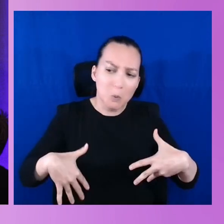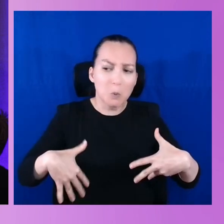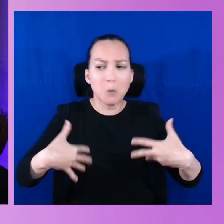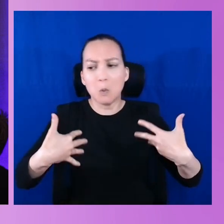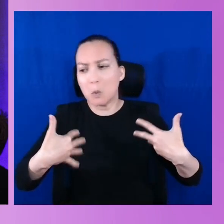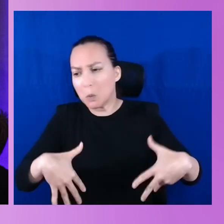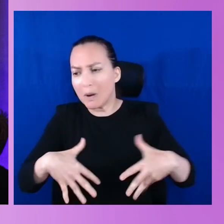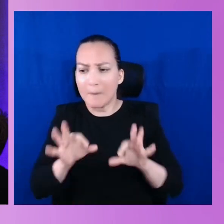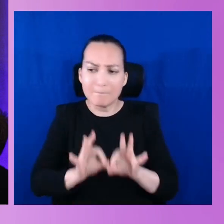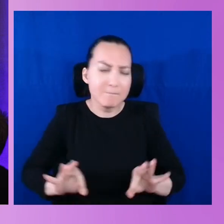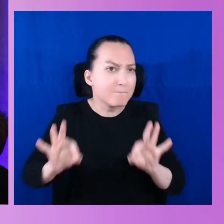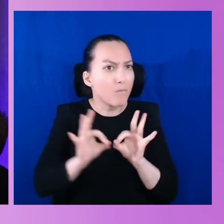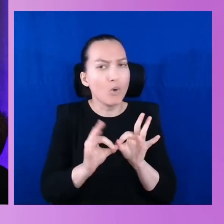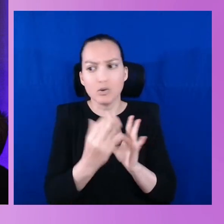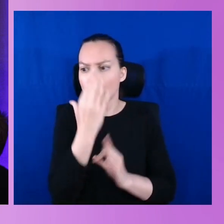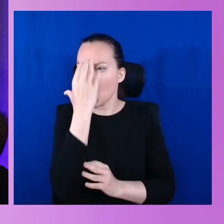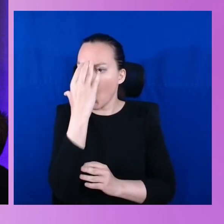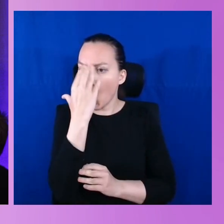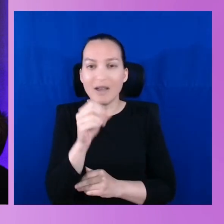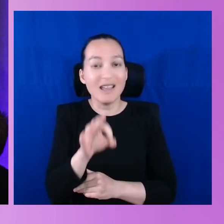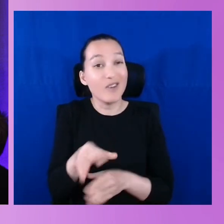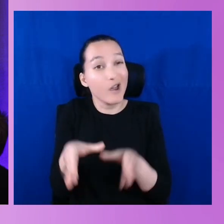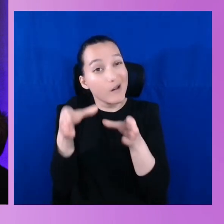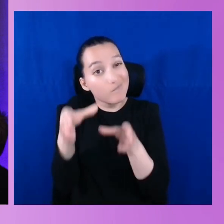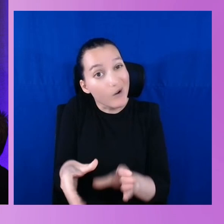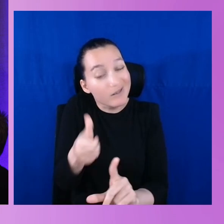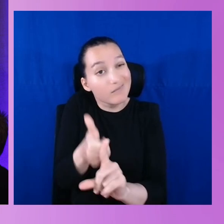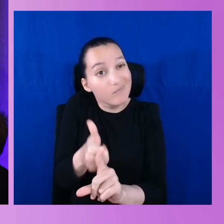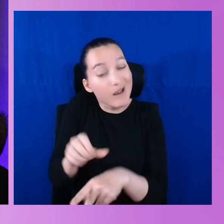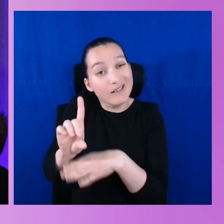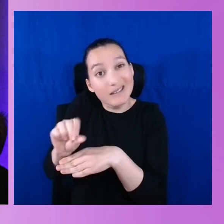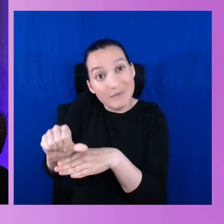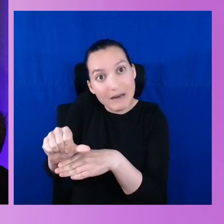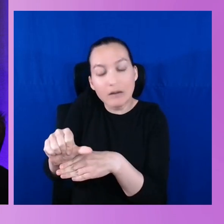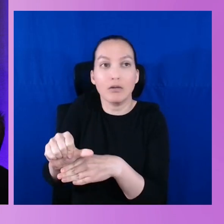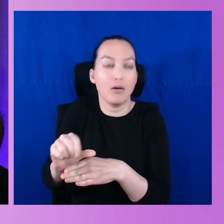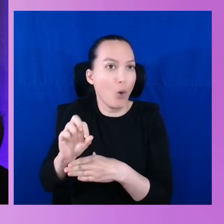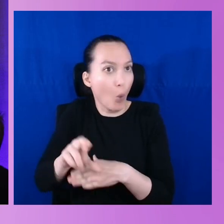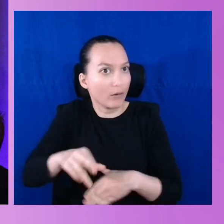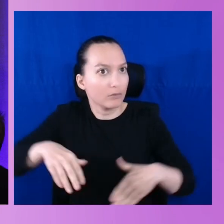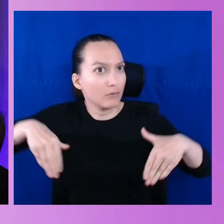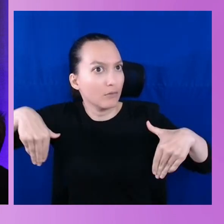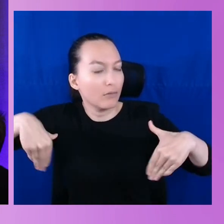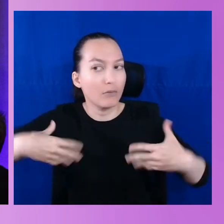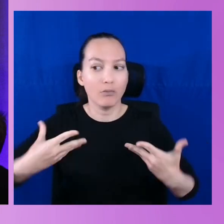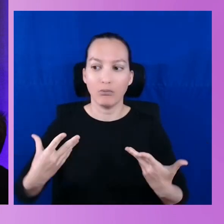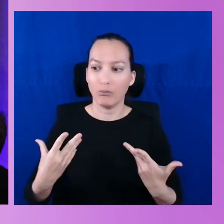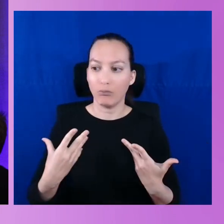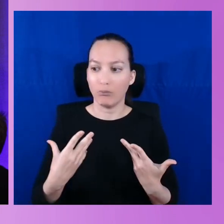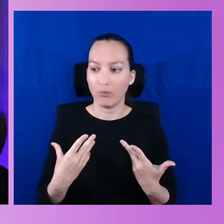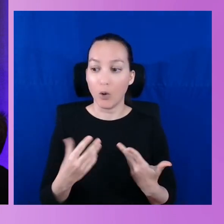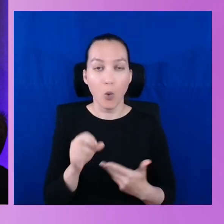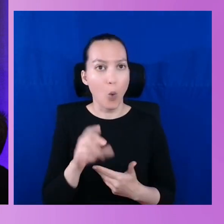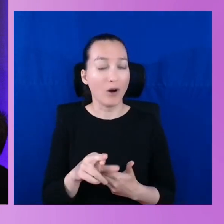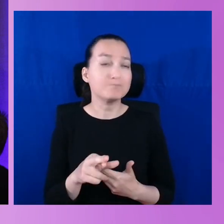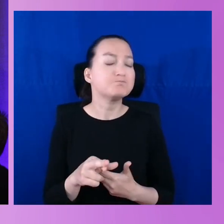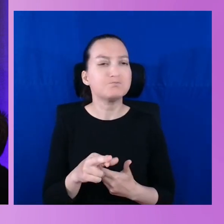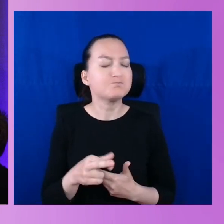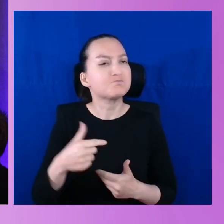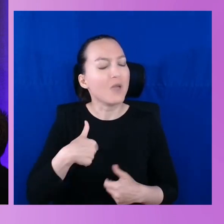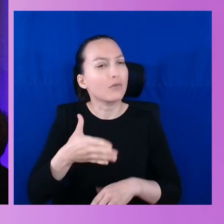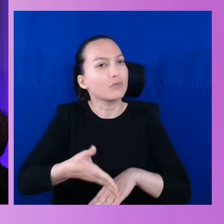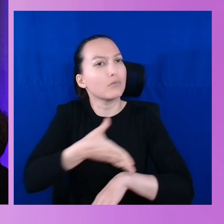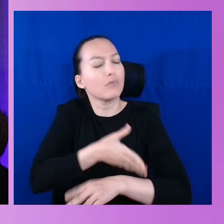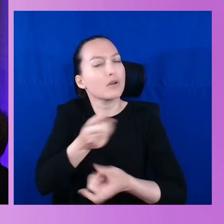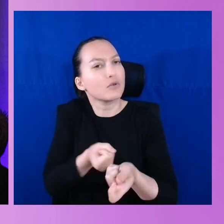know, whether you're a person with a disability yet or not, or you just want to be a better ally. They're